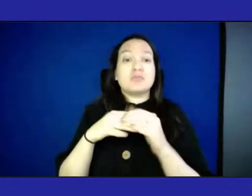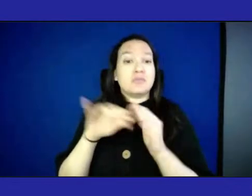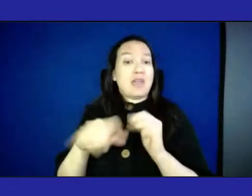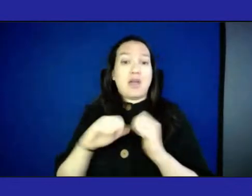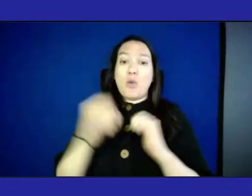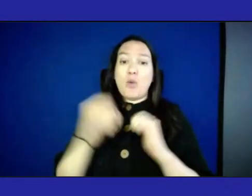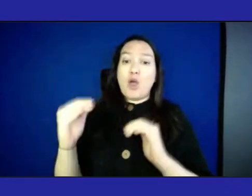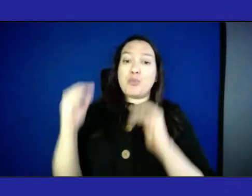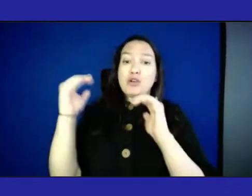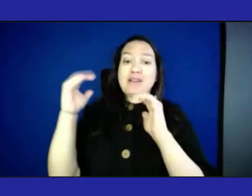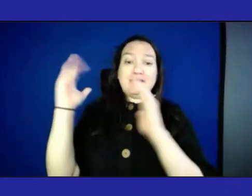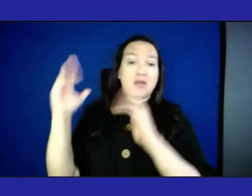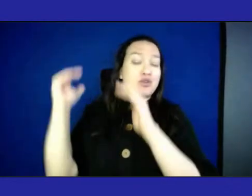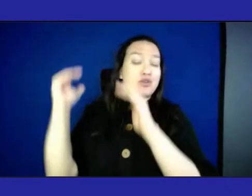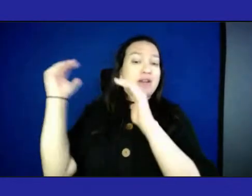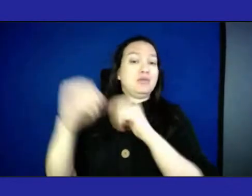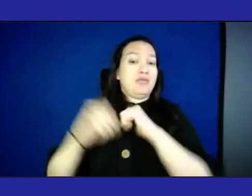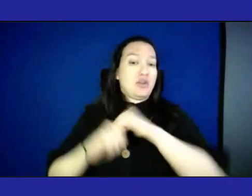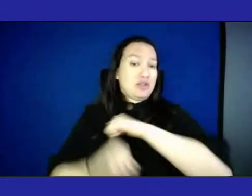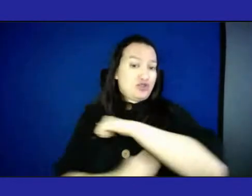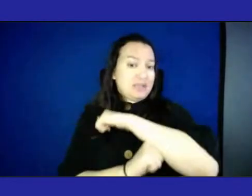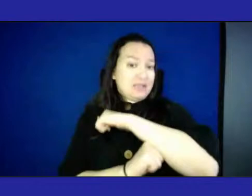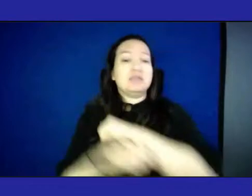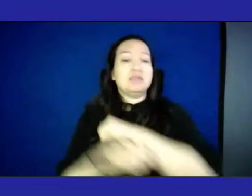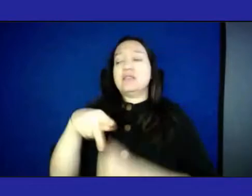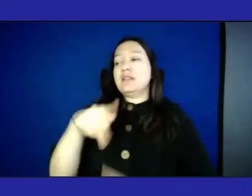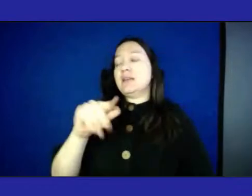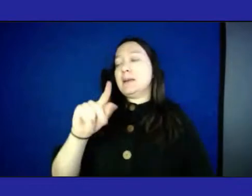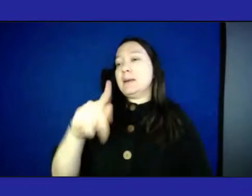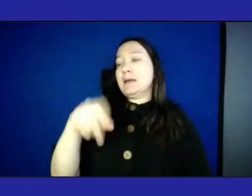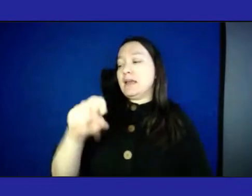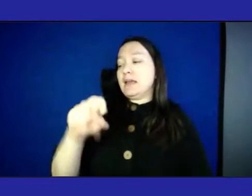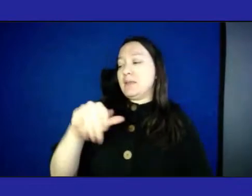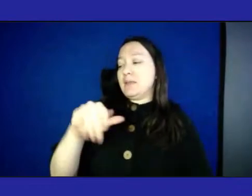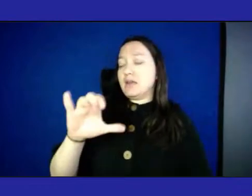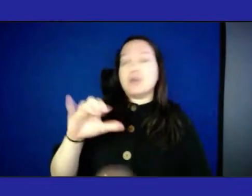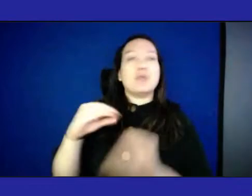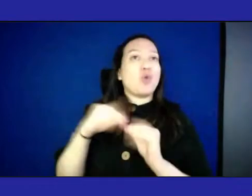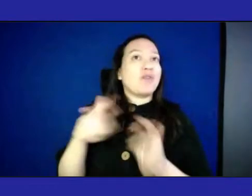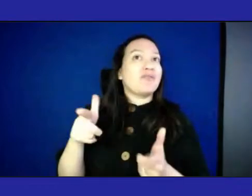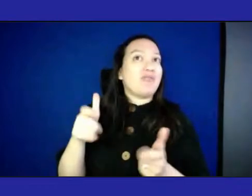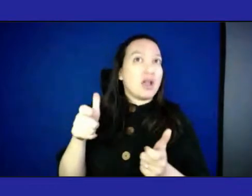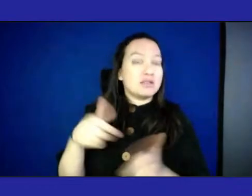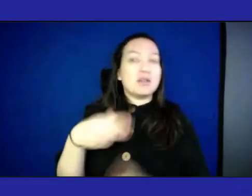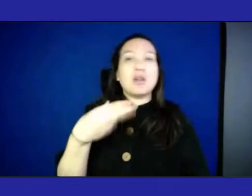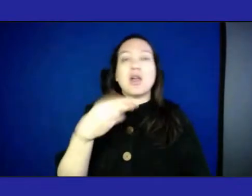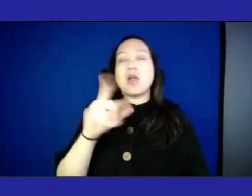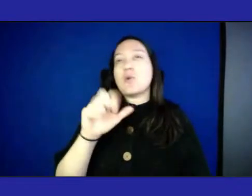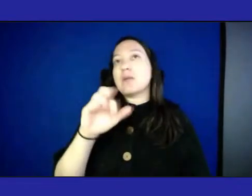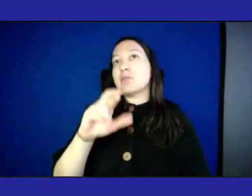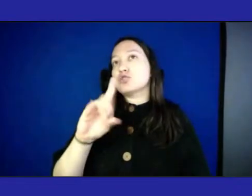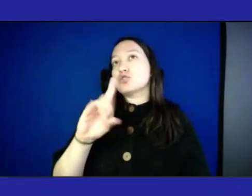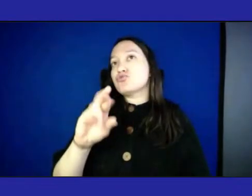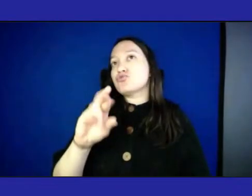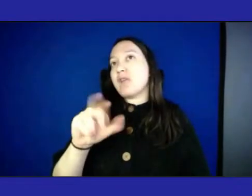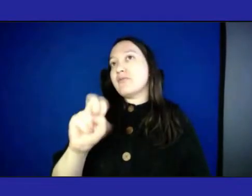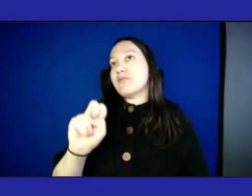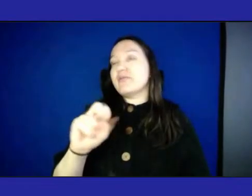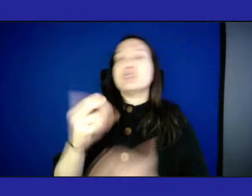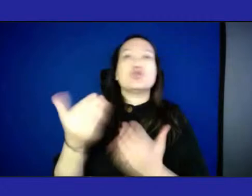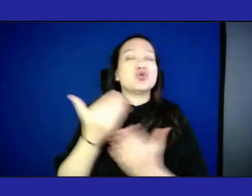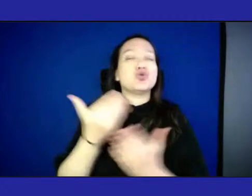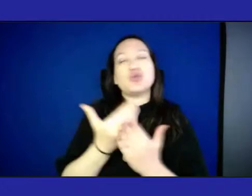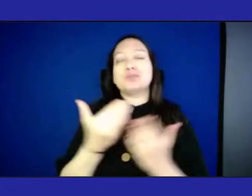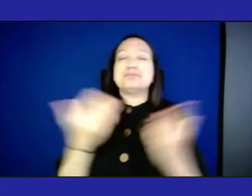the foundation that Epic sits on to be a little bit faster. That's the Epic Hyperdrive, so it's essentially a new browser, if you will,